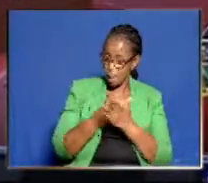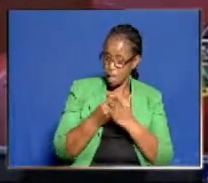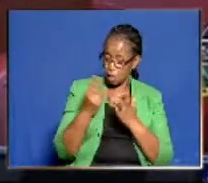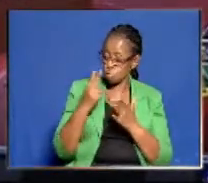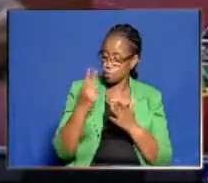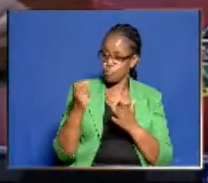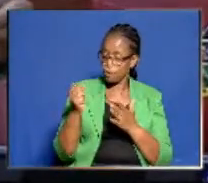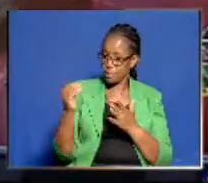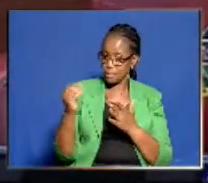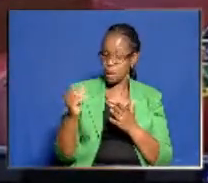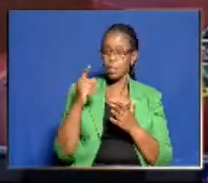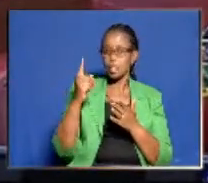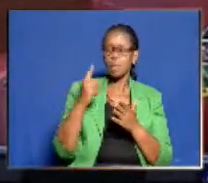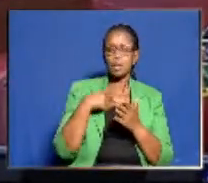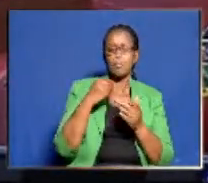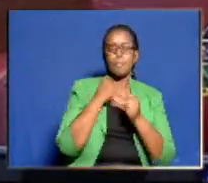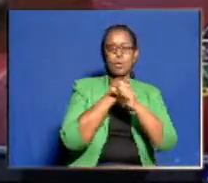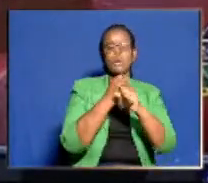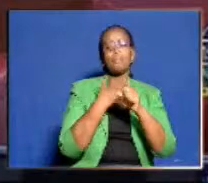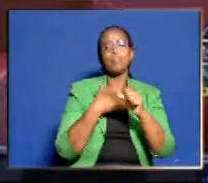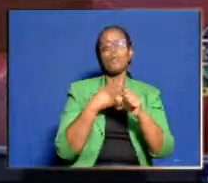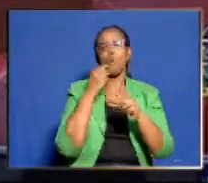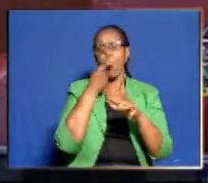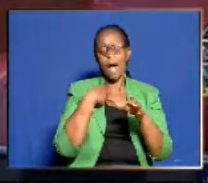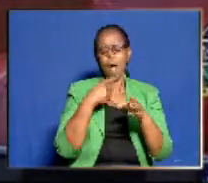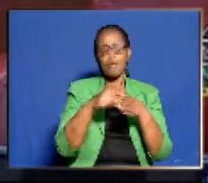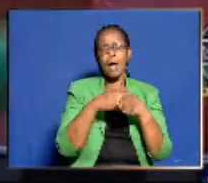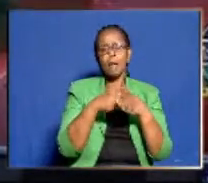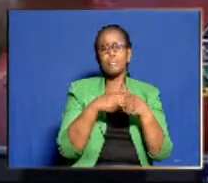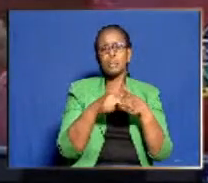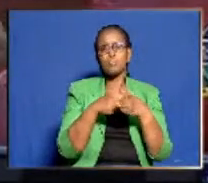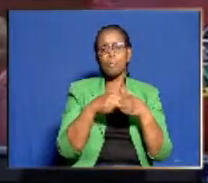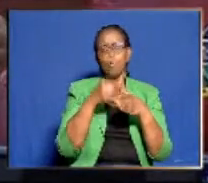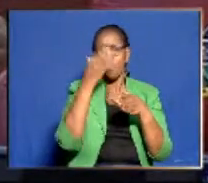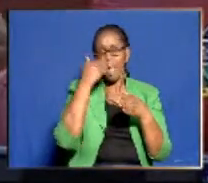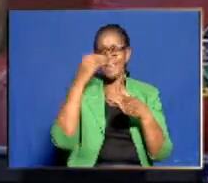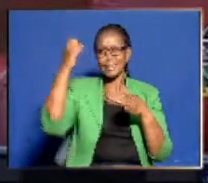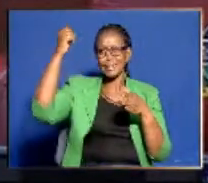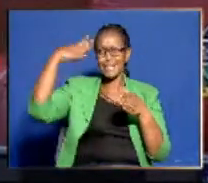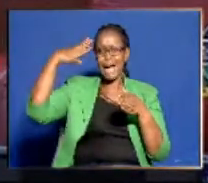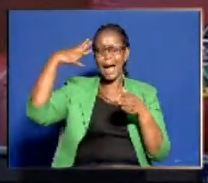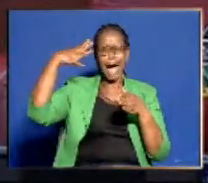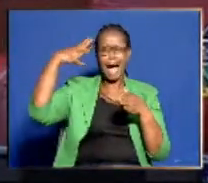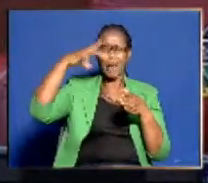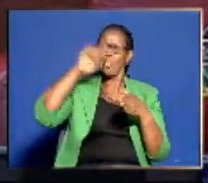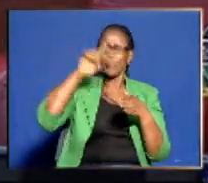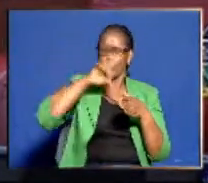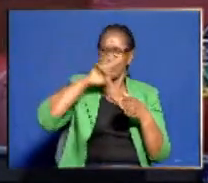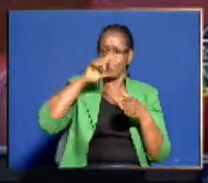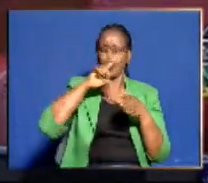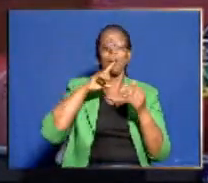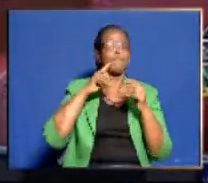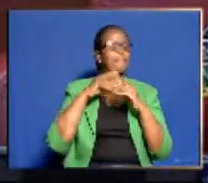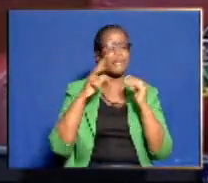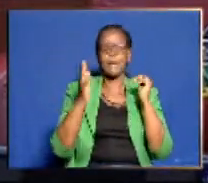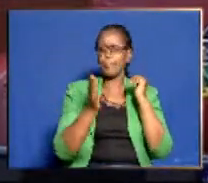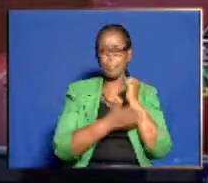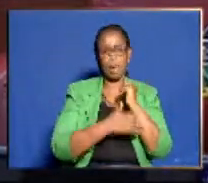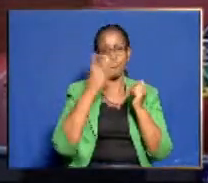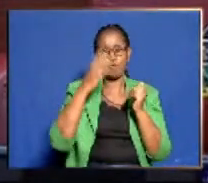protect people with albinism from the effect of sun rays. Sun rays for person with